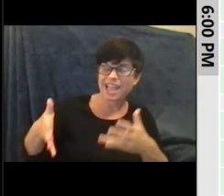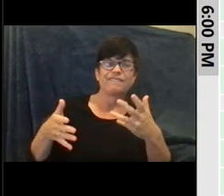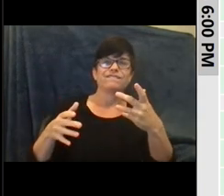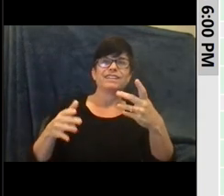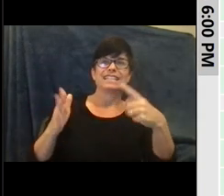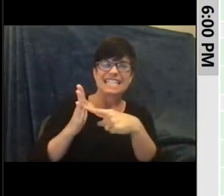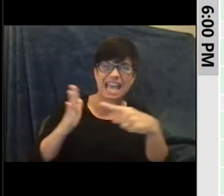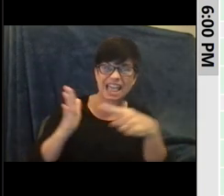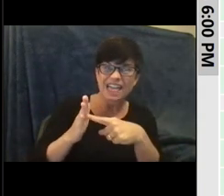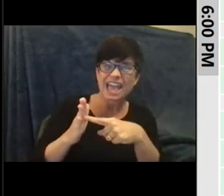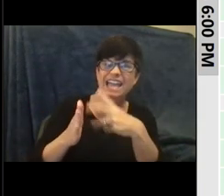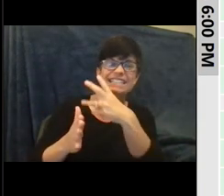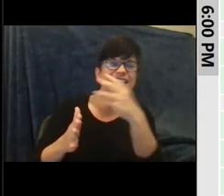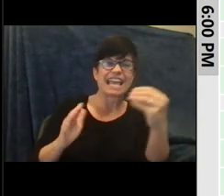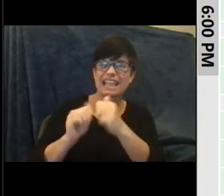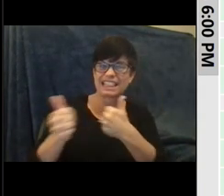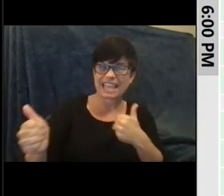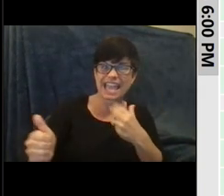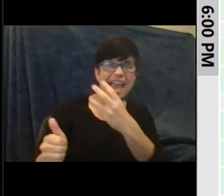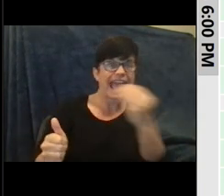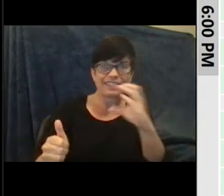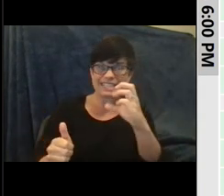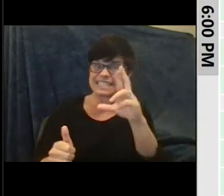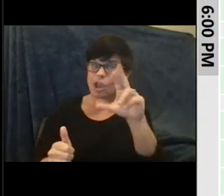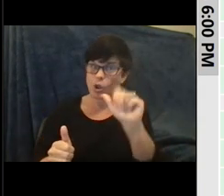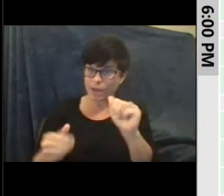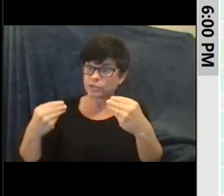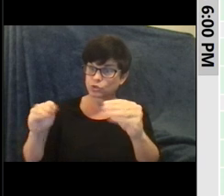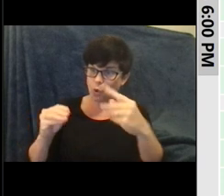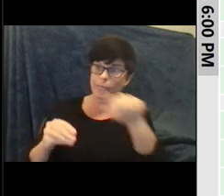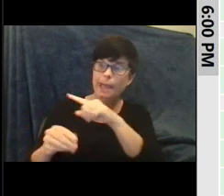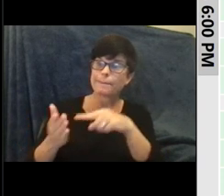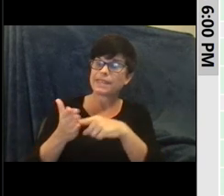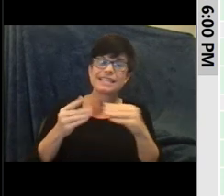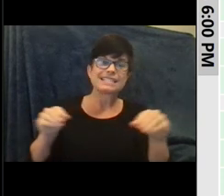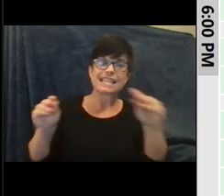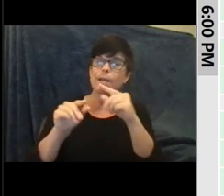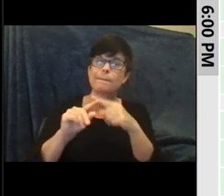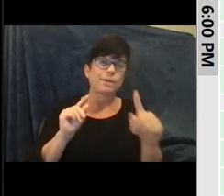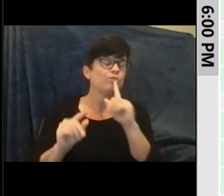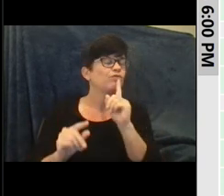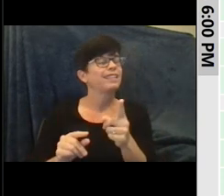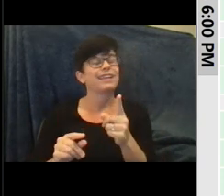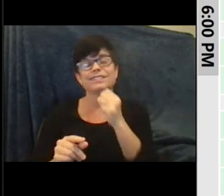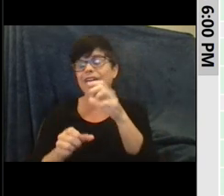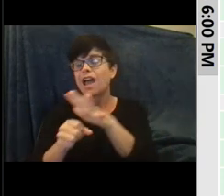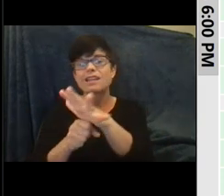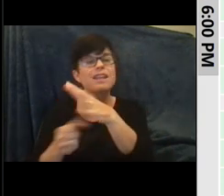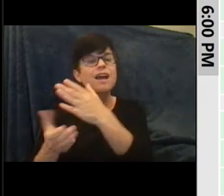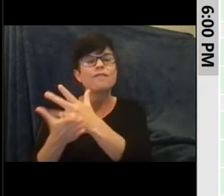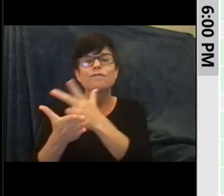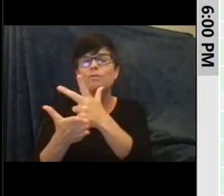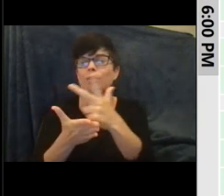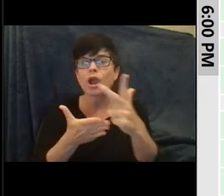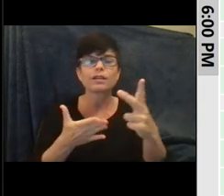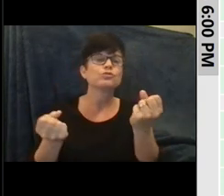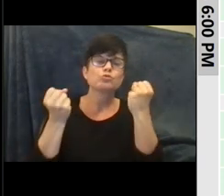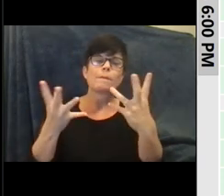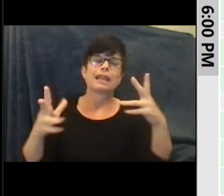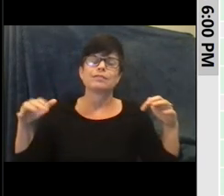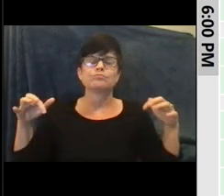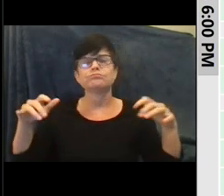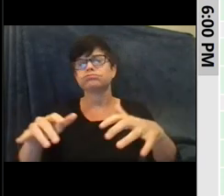even after the CRA sold them this land. The main reason is really lack of parking, overall congestion, and we just ask you to